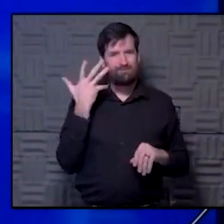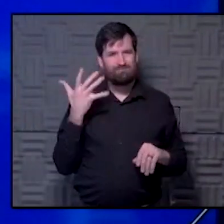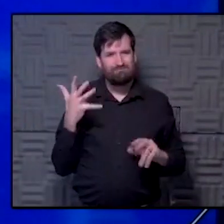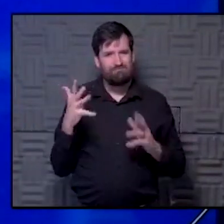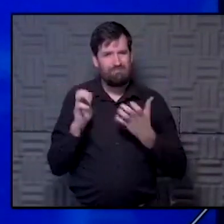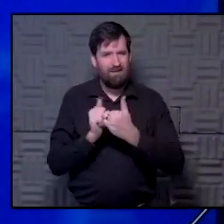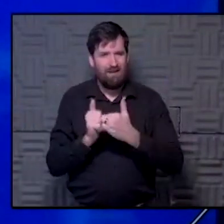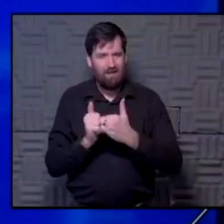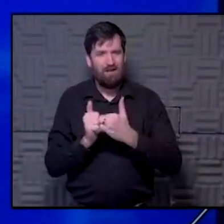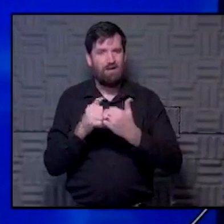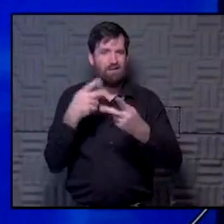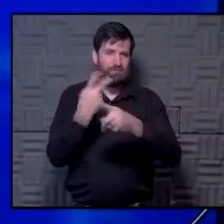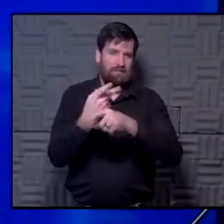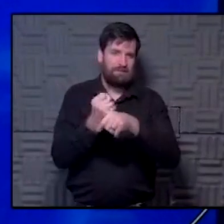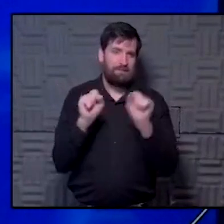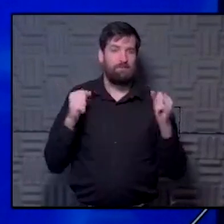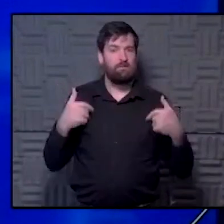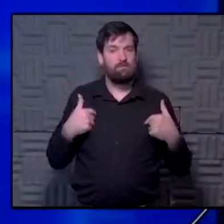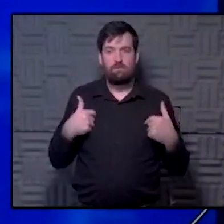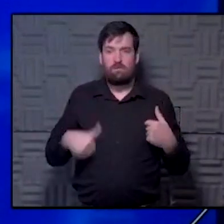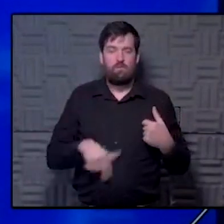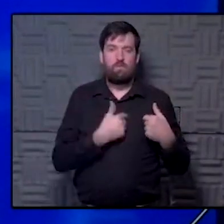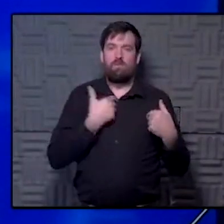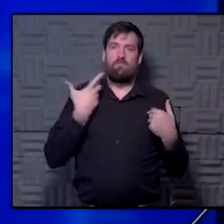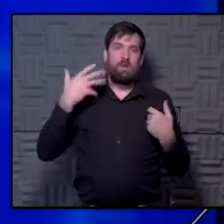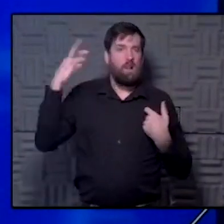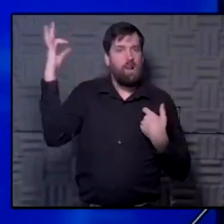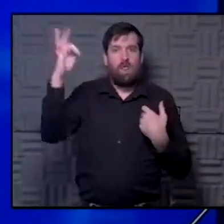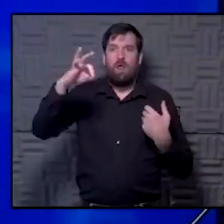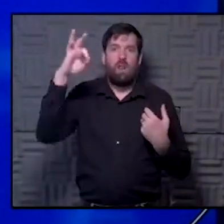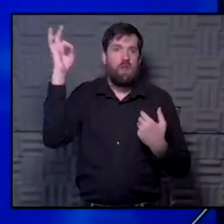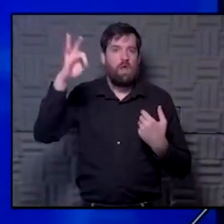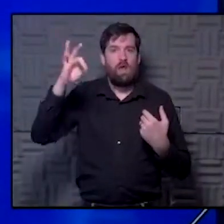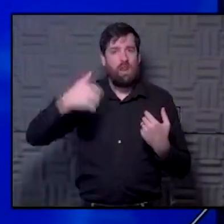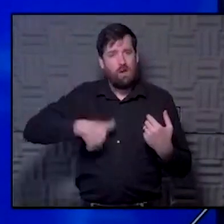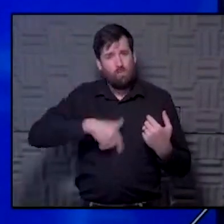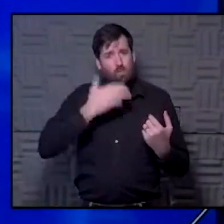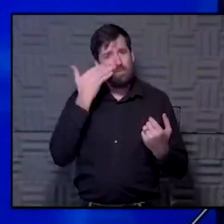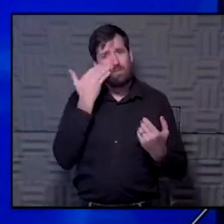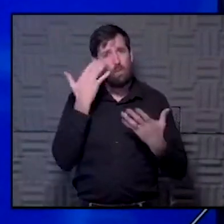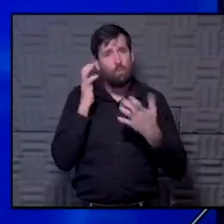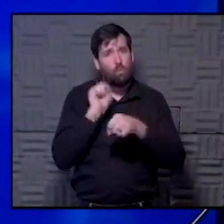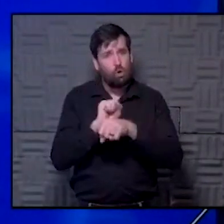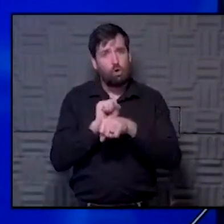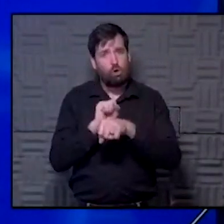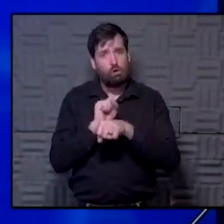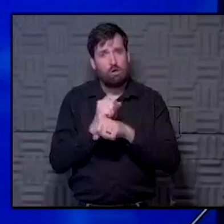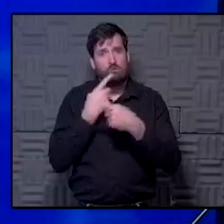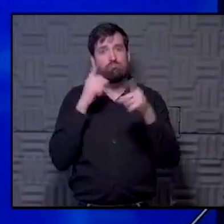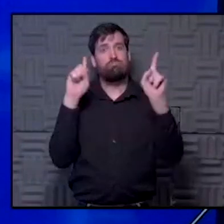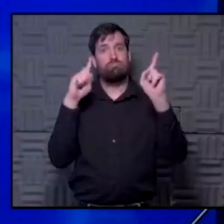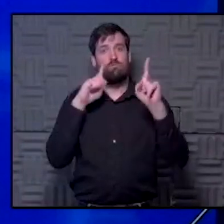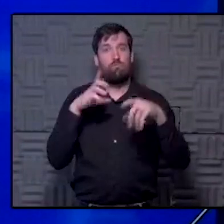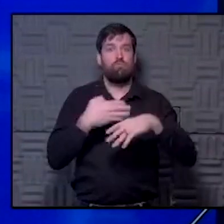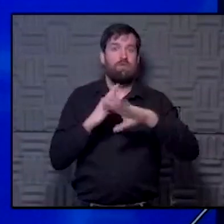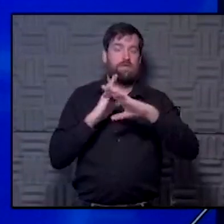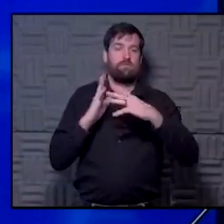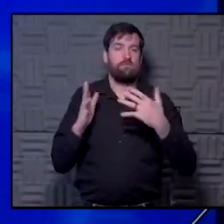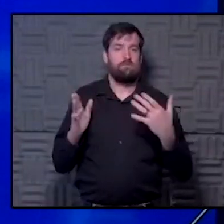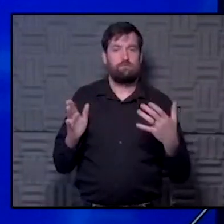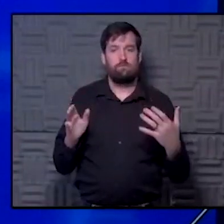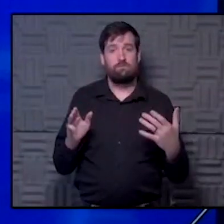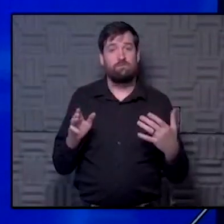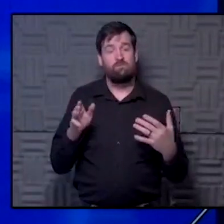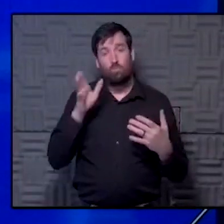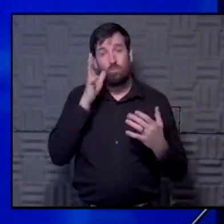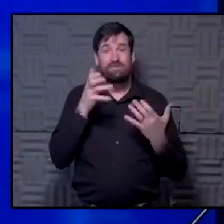your loved ones safe. We've been sharing with you the things that we know work to prevent infection and transmission. Those things